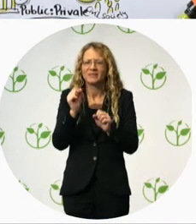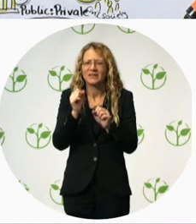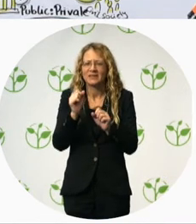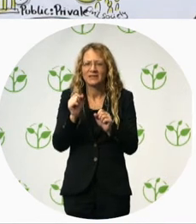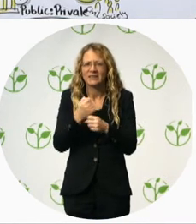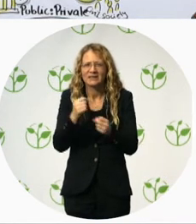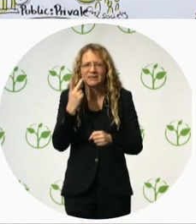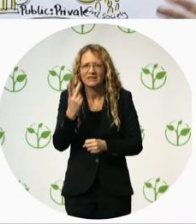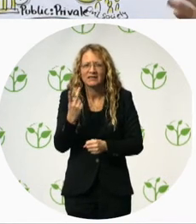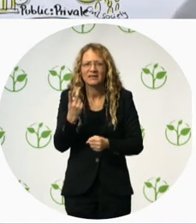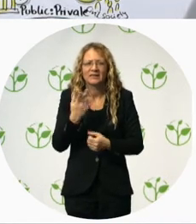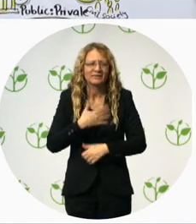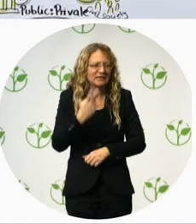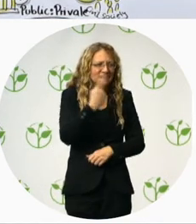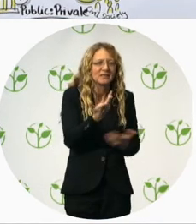Another one,